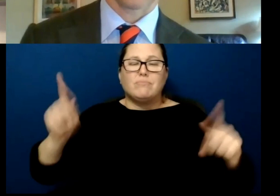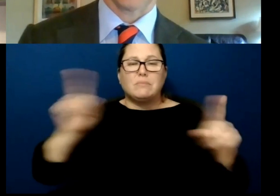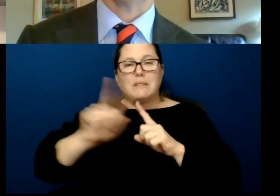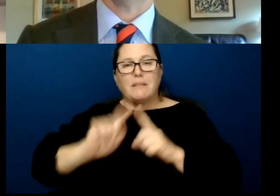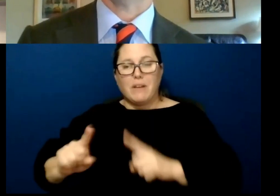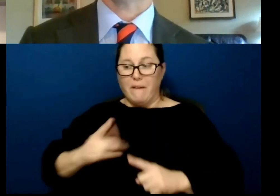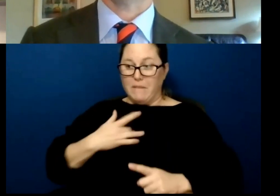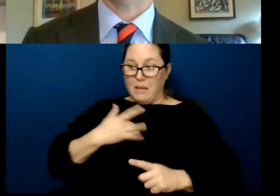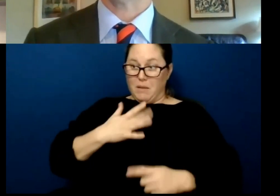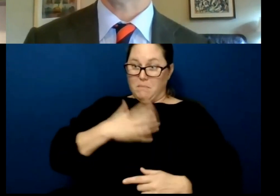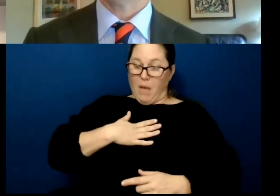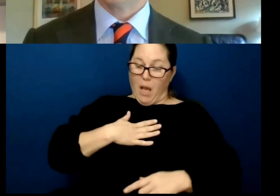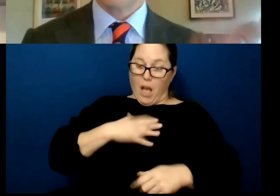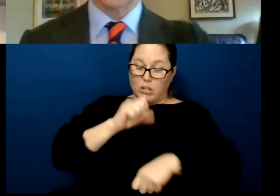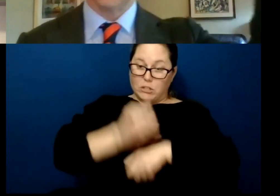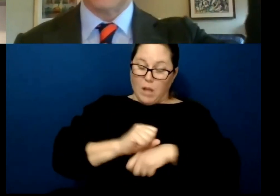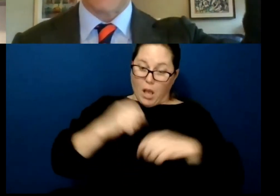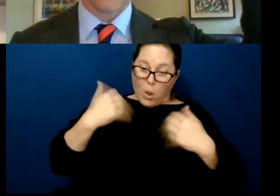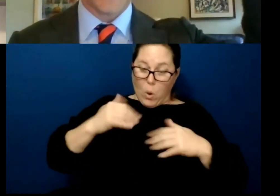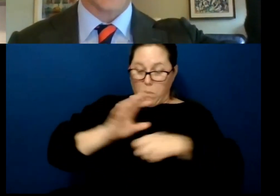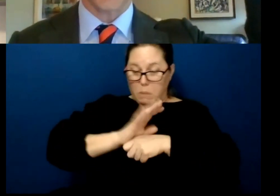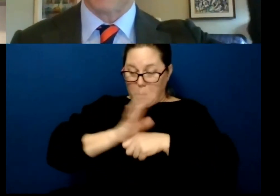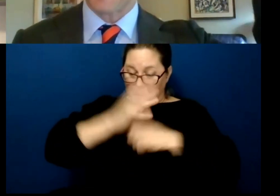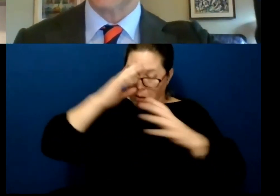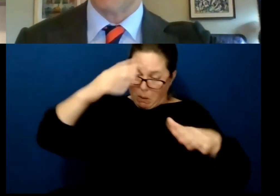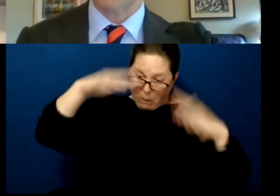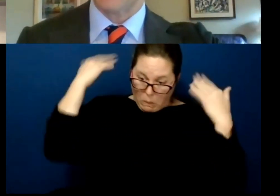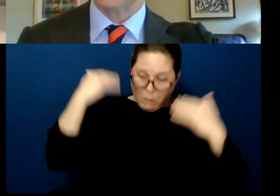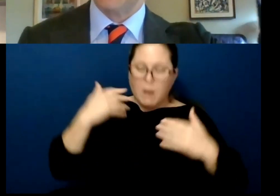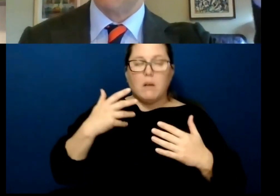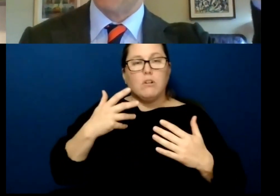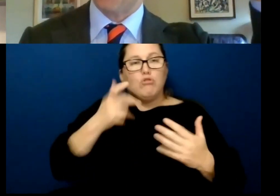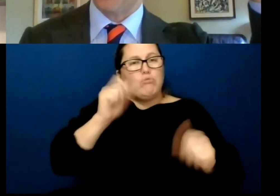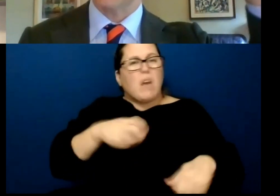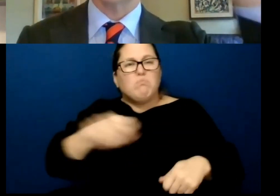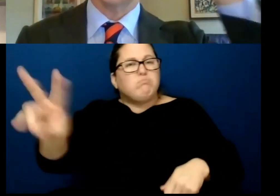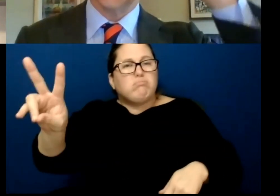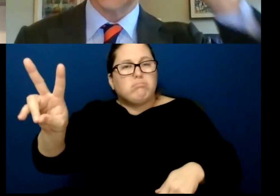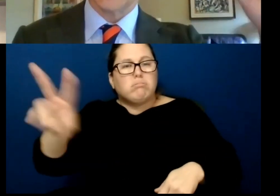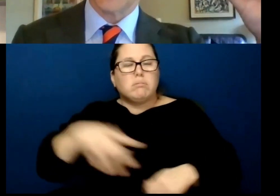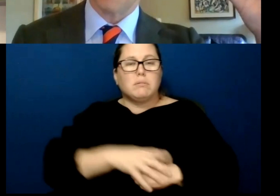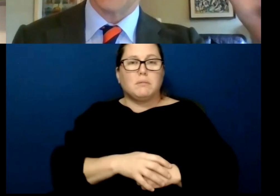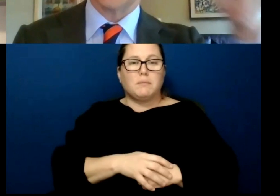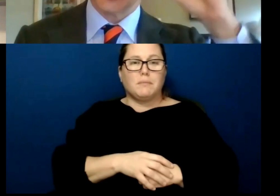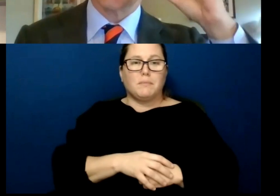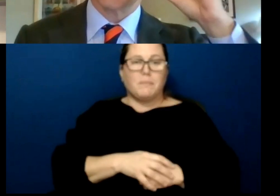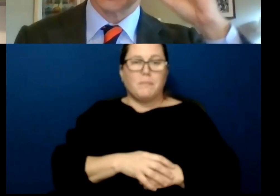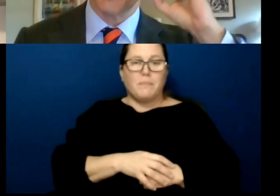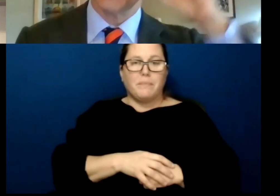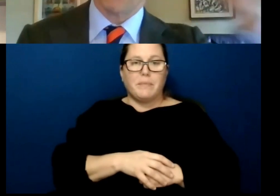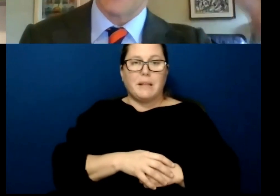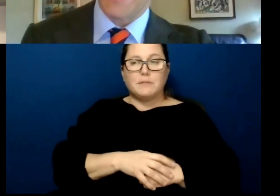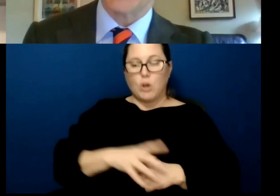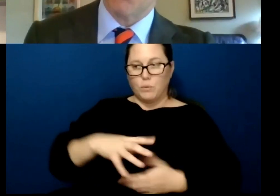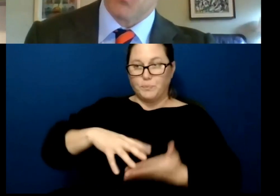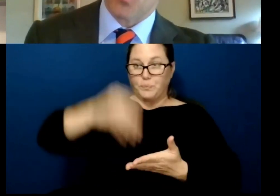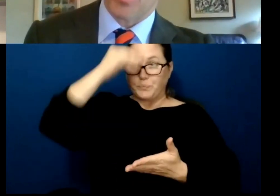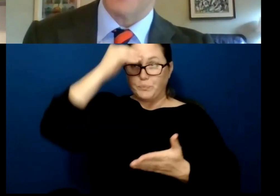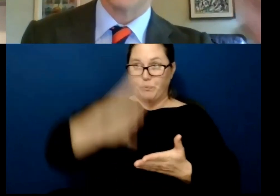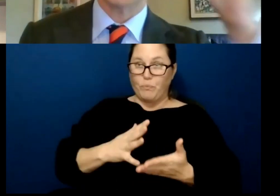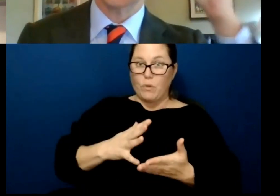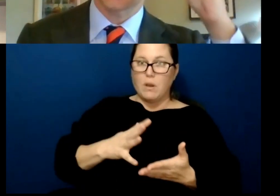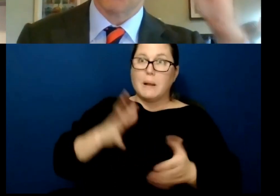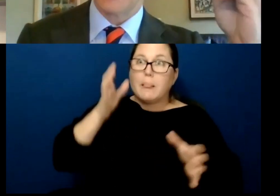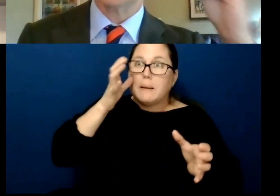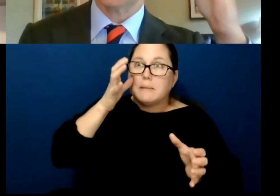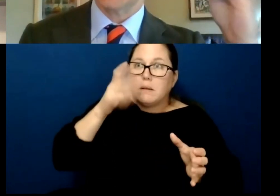spot. Thank you for that. And how many students have ever asked a follow-up question before? You listen to something, it interests you, and you want to ask